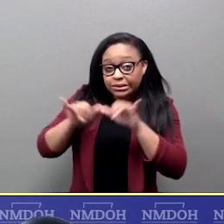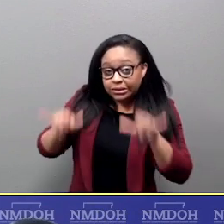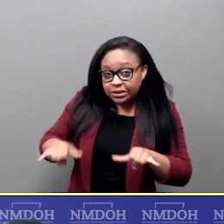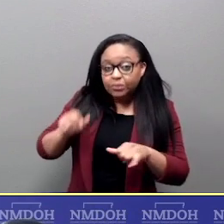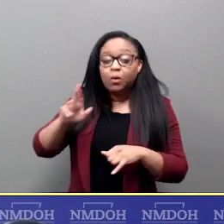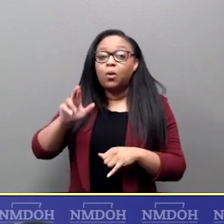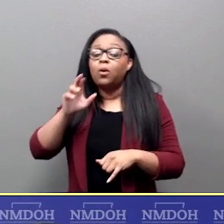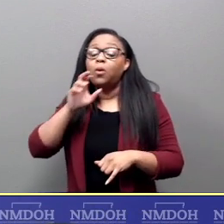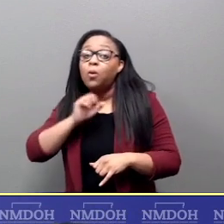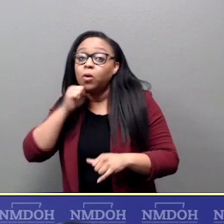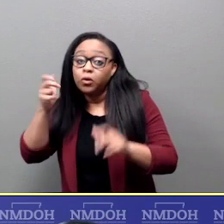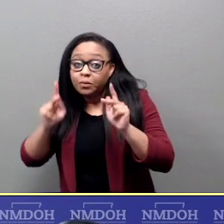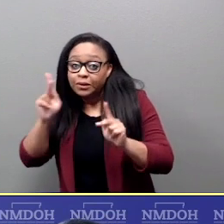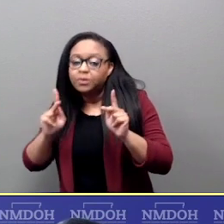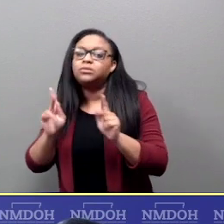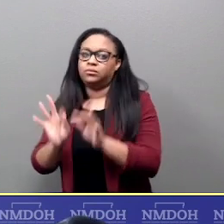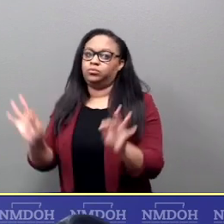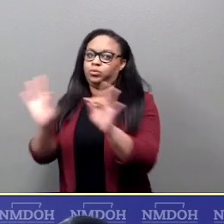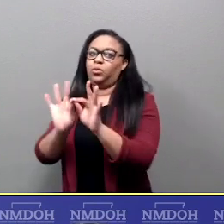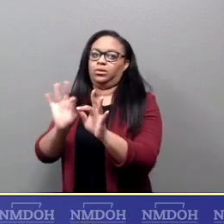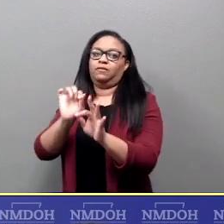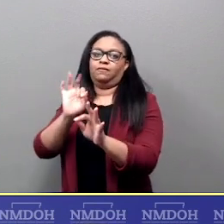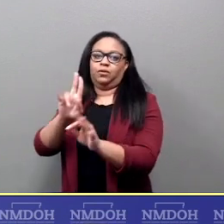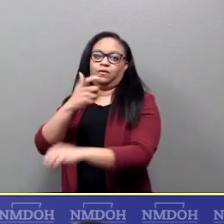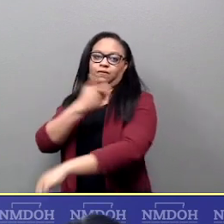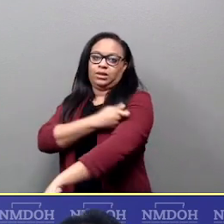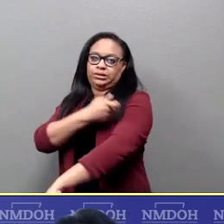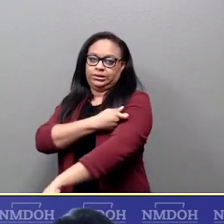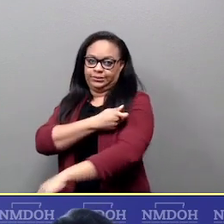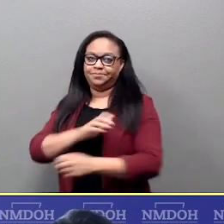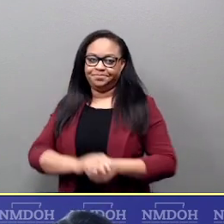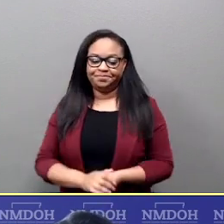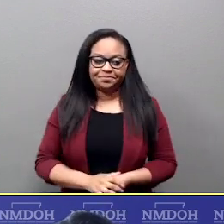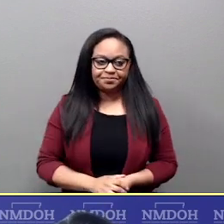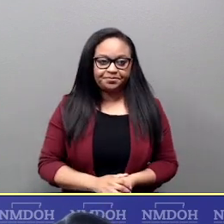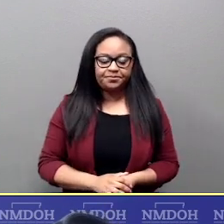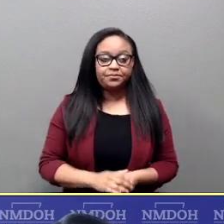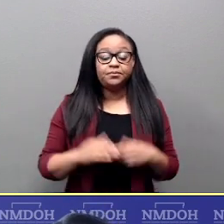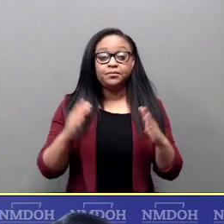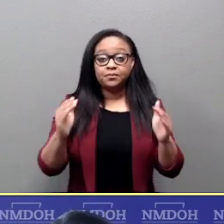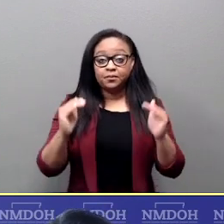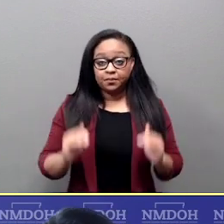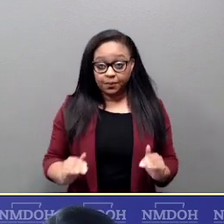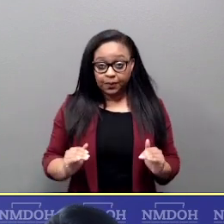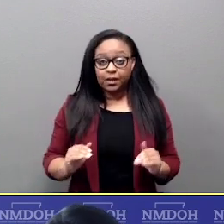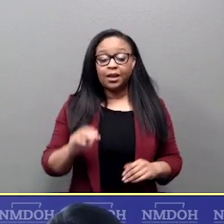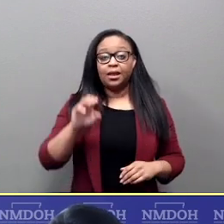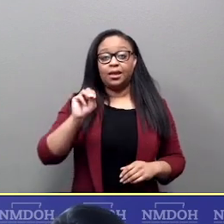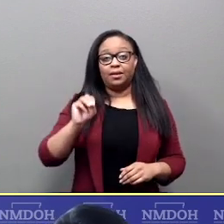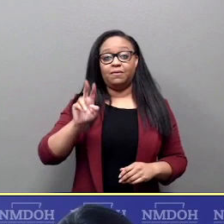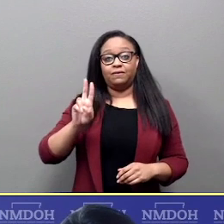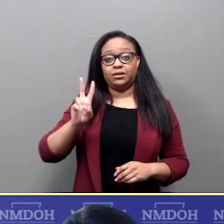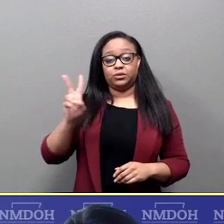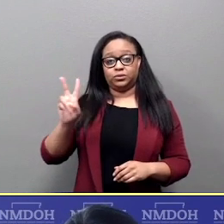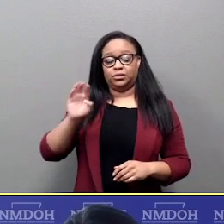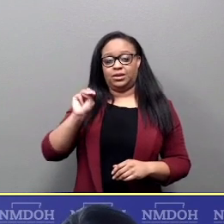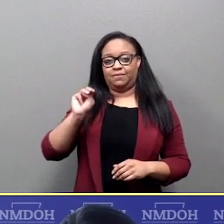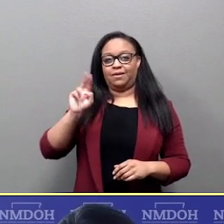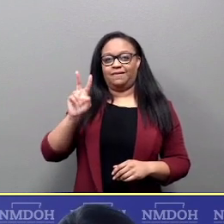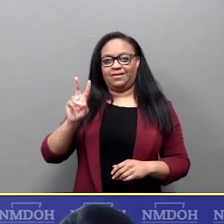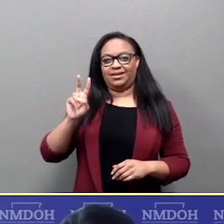We also have a monkeypox update, an mpox update, where actually the Department of Health is moving away from